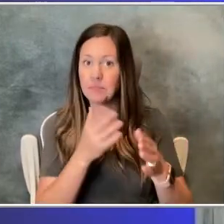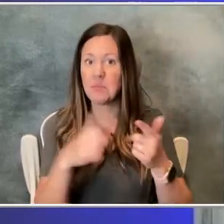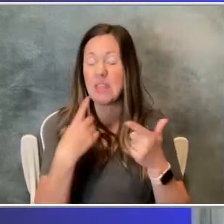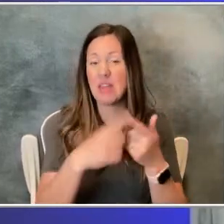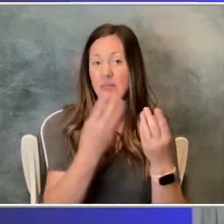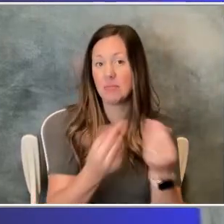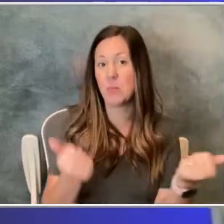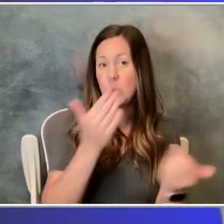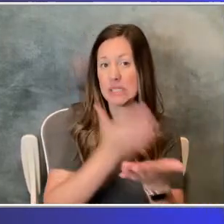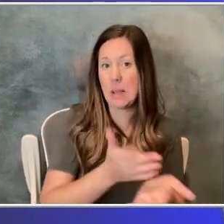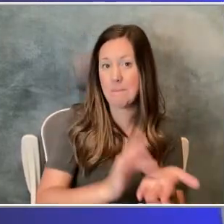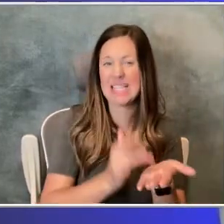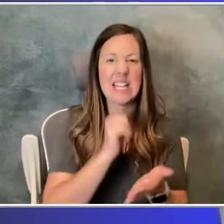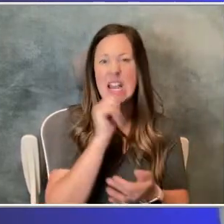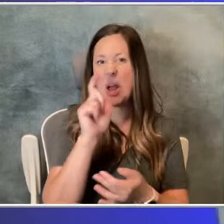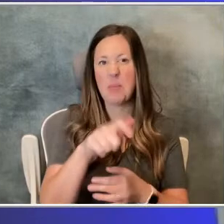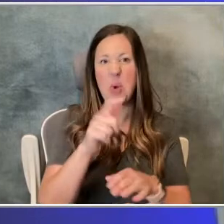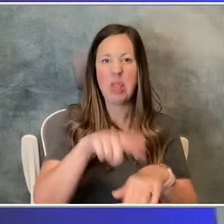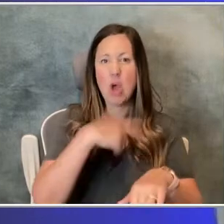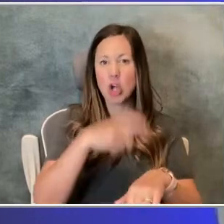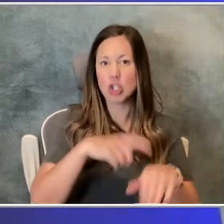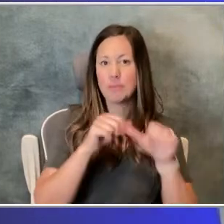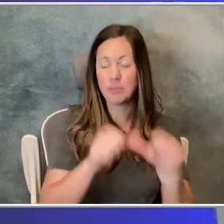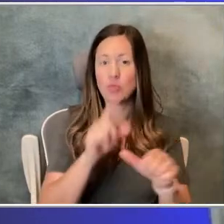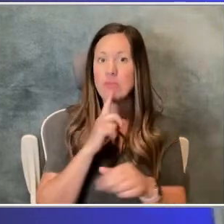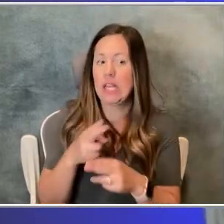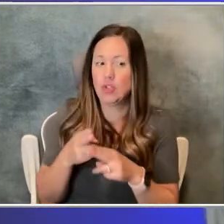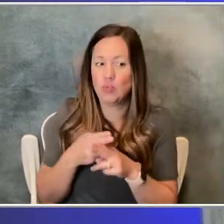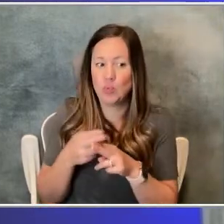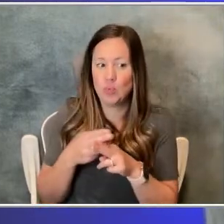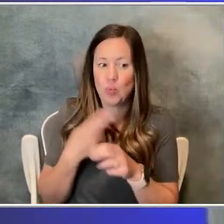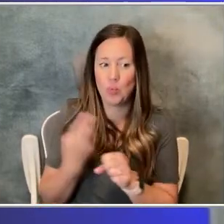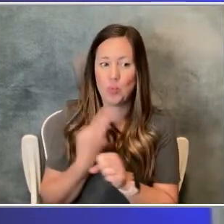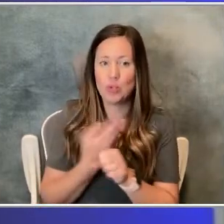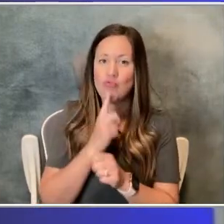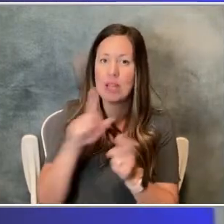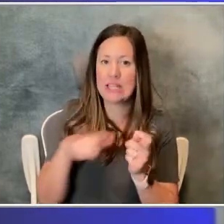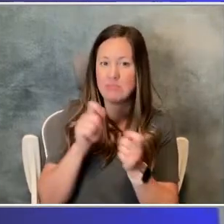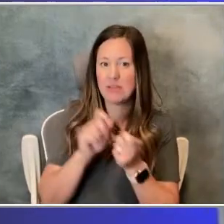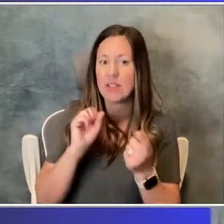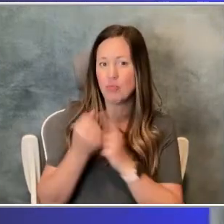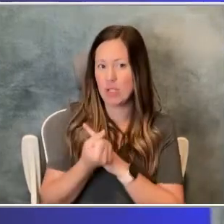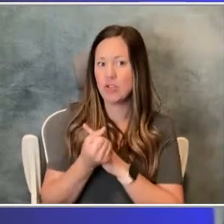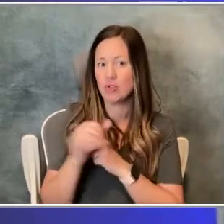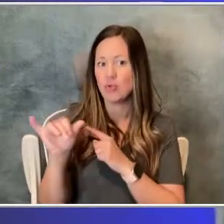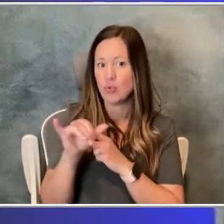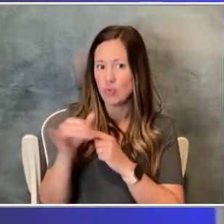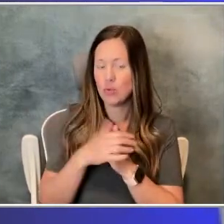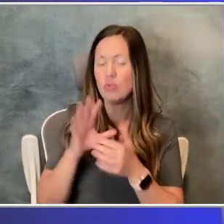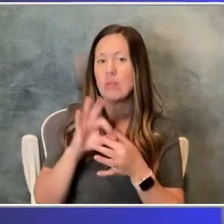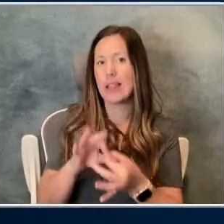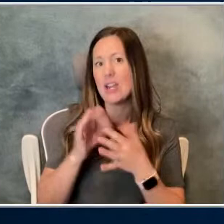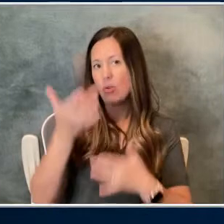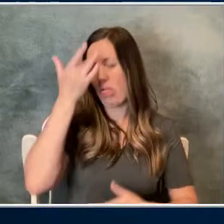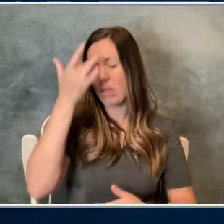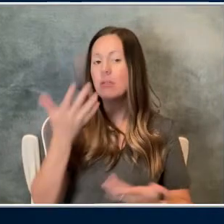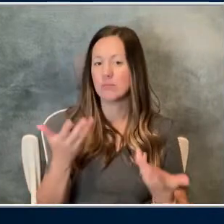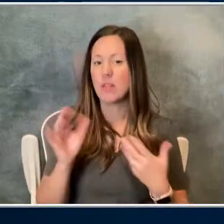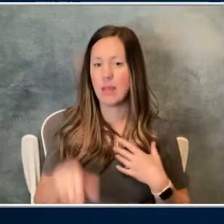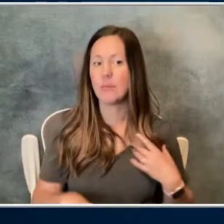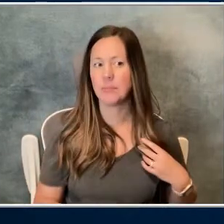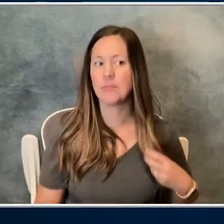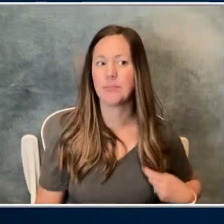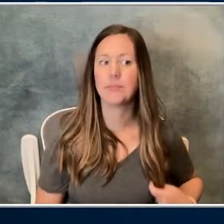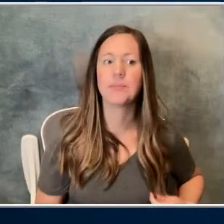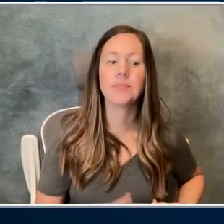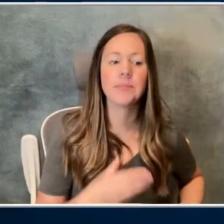are meant for long-term. They're meant for very short periods and very specific circumstances related to disease and to treatment. And caffeine in the long